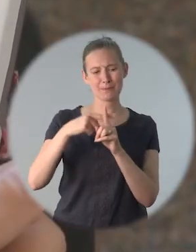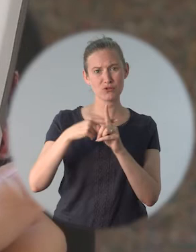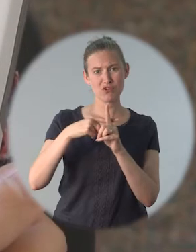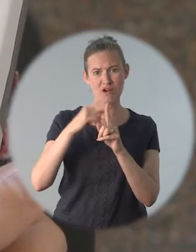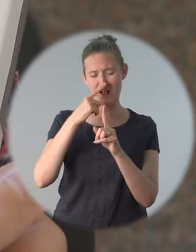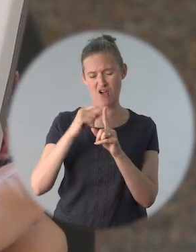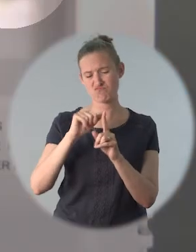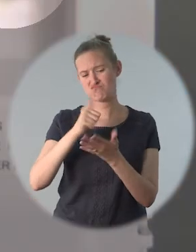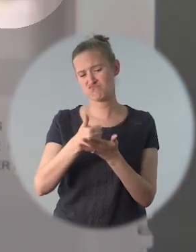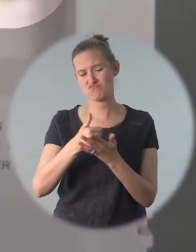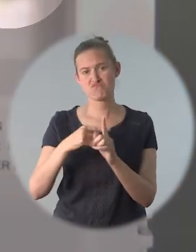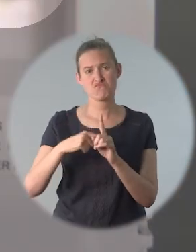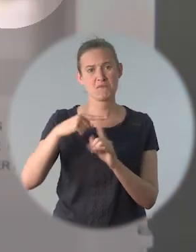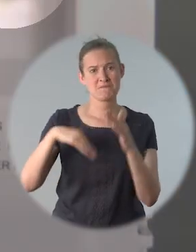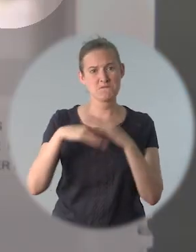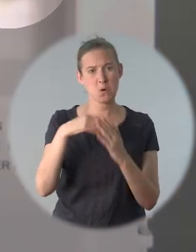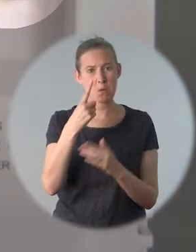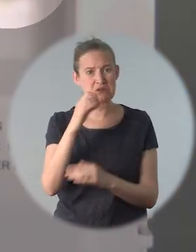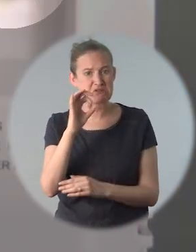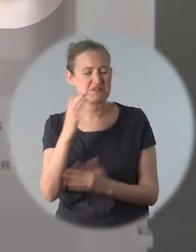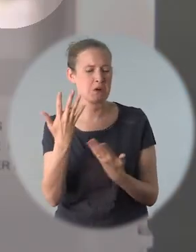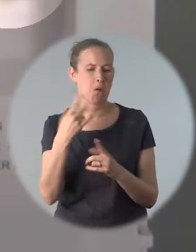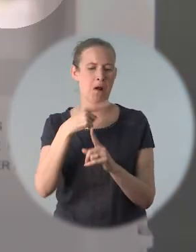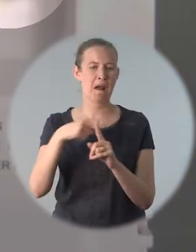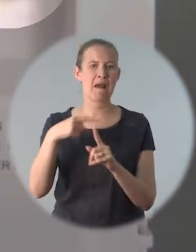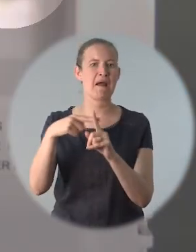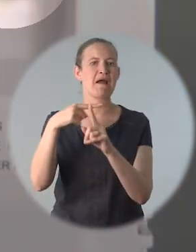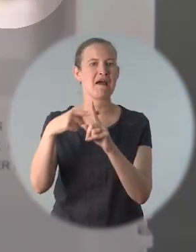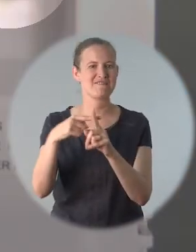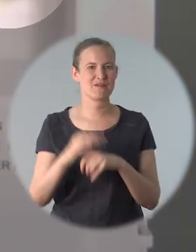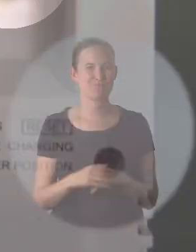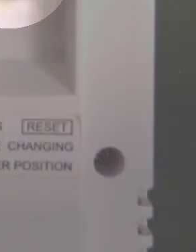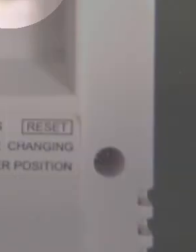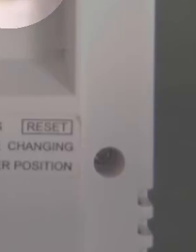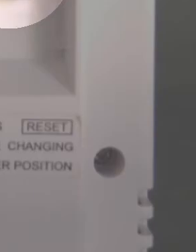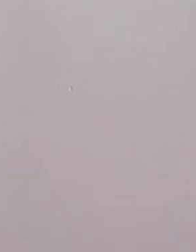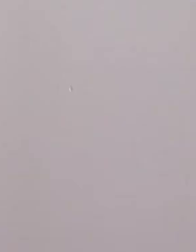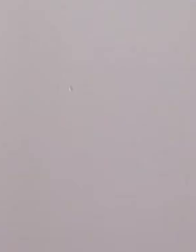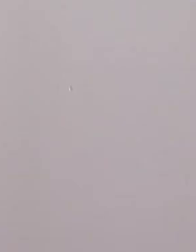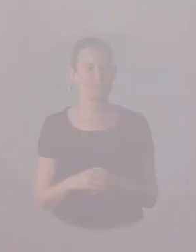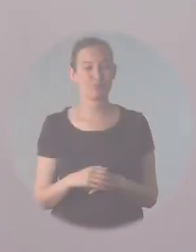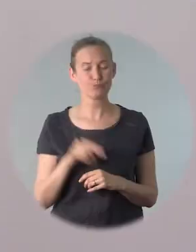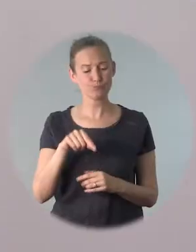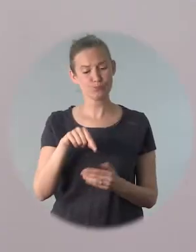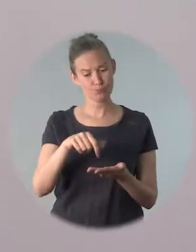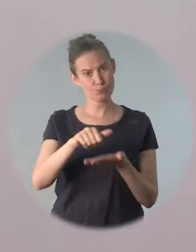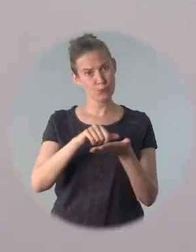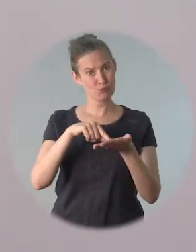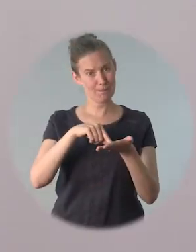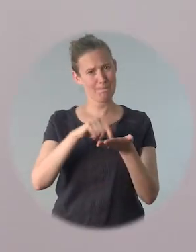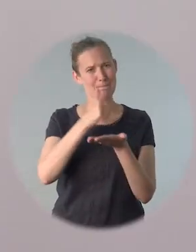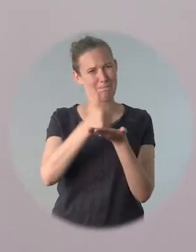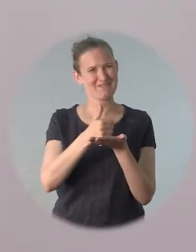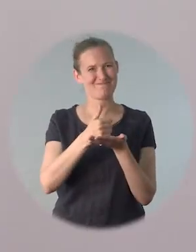can set the temperature in whole degrees or half a degree. Note that this is in centigrade only. This programmer is